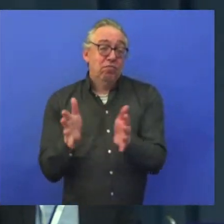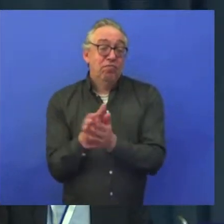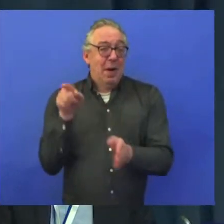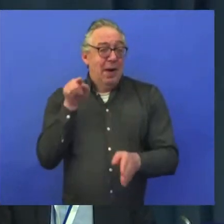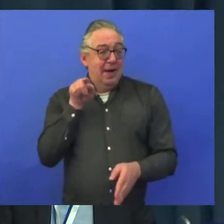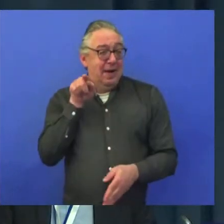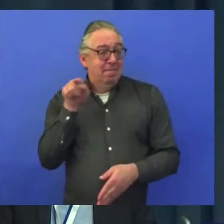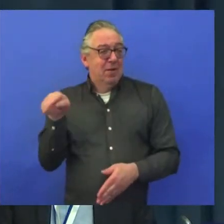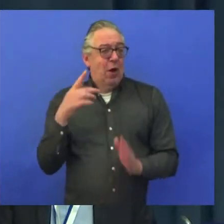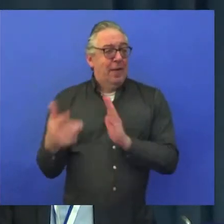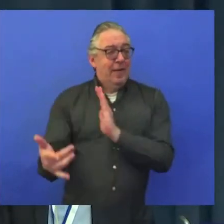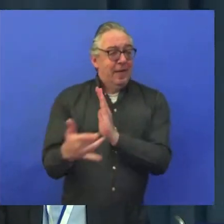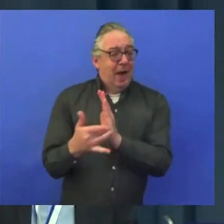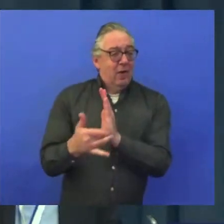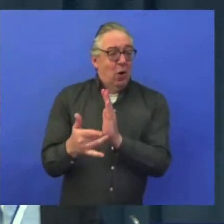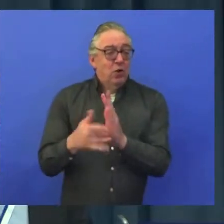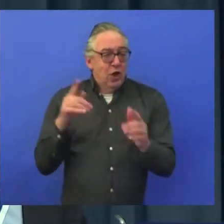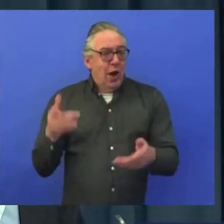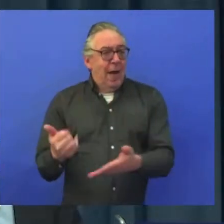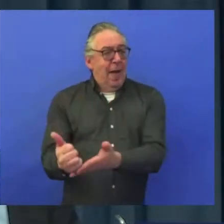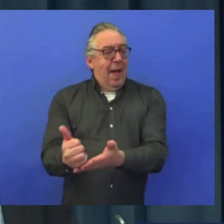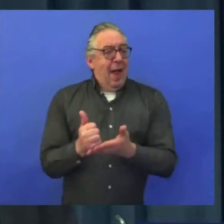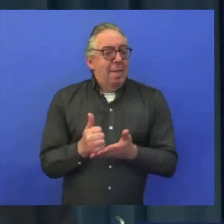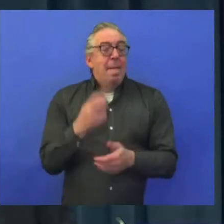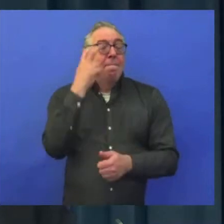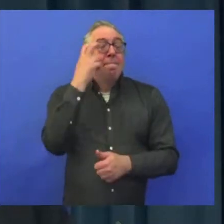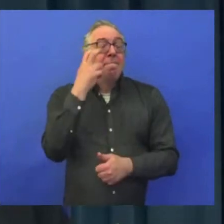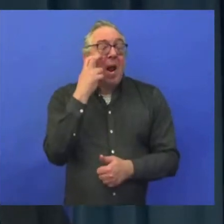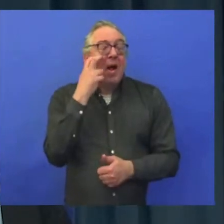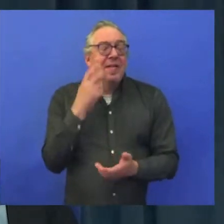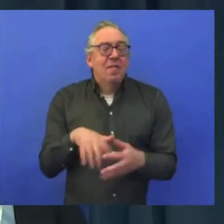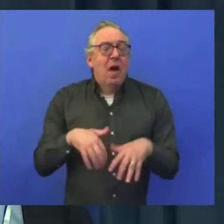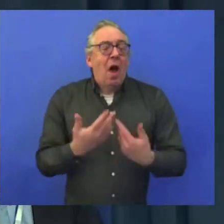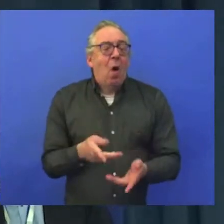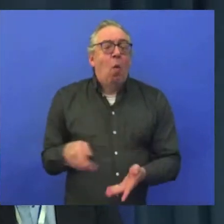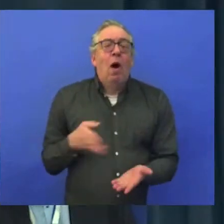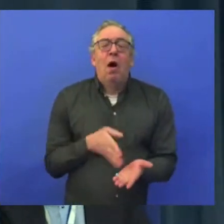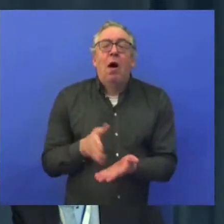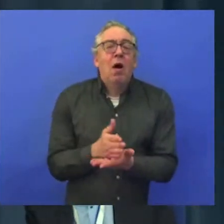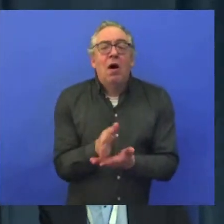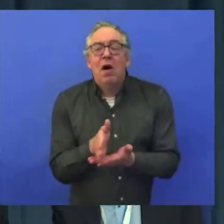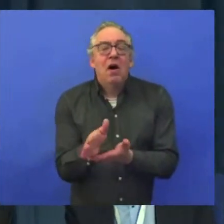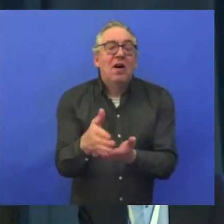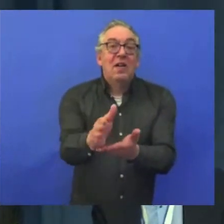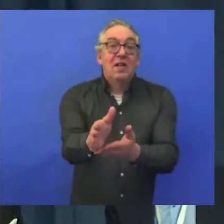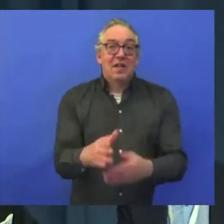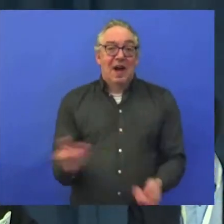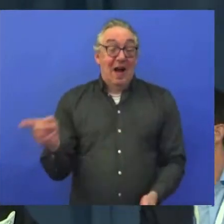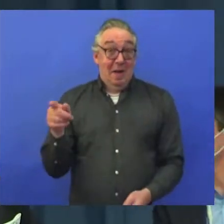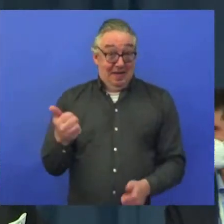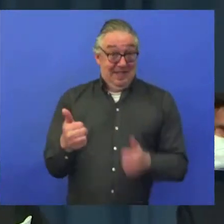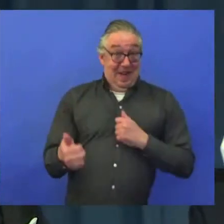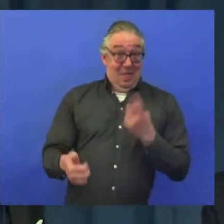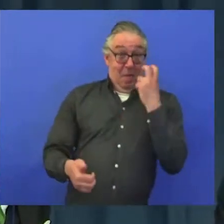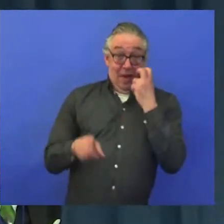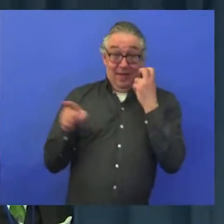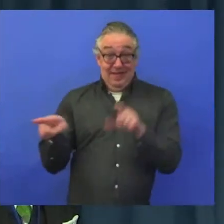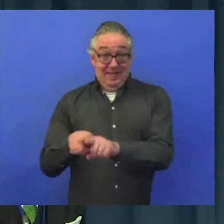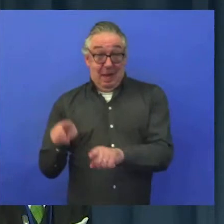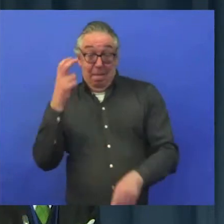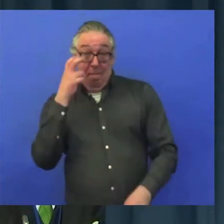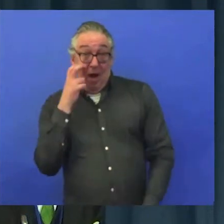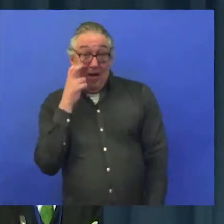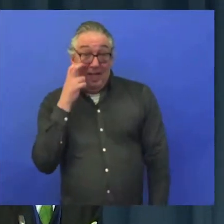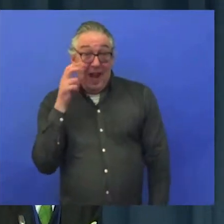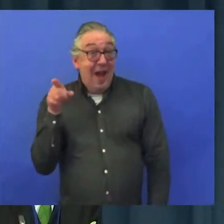is also registered blind, I cannot wait to hear what he's going to speak to, because it's about putting technology in your shoes. So